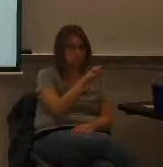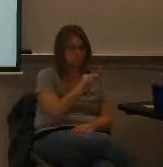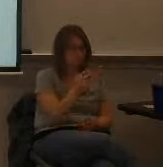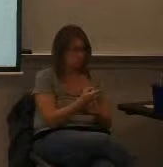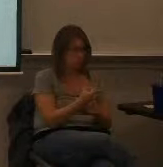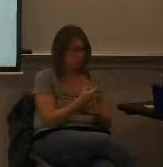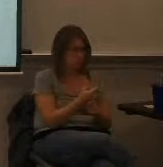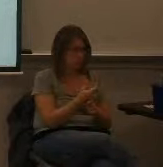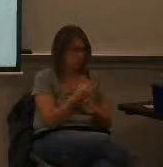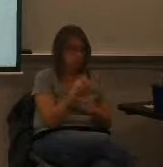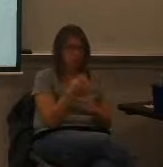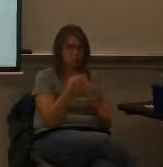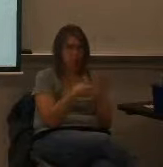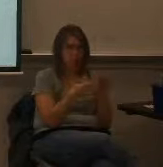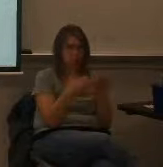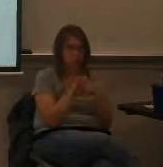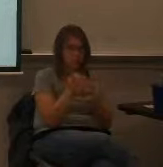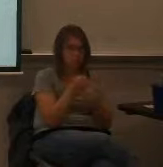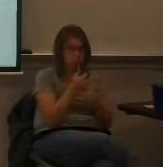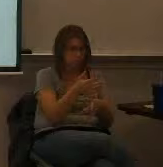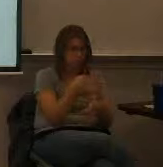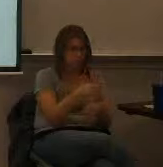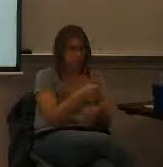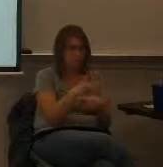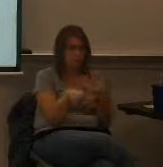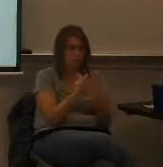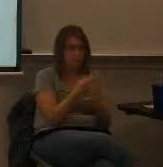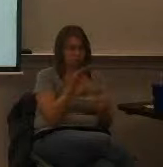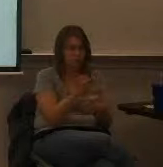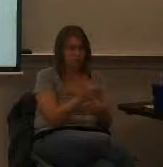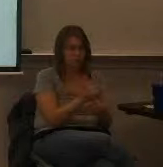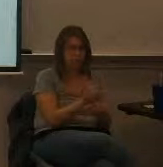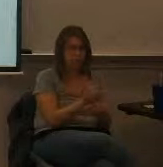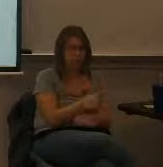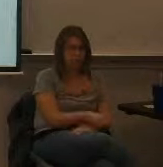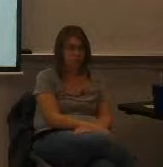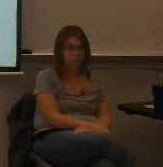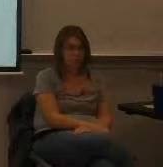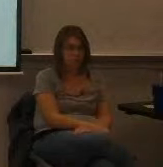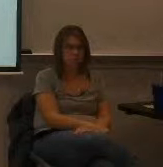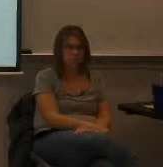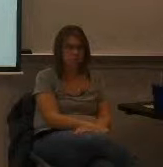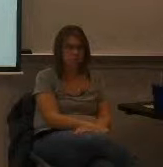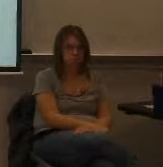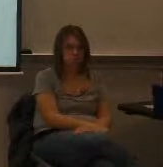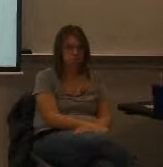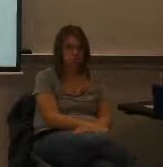what's a general cause of these types of disturbances?